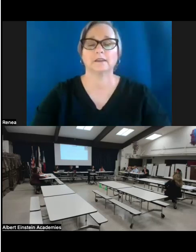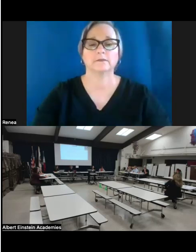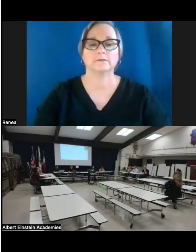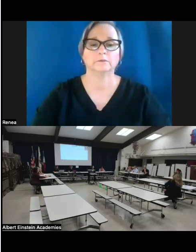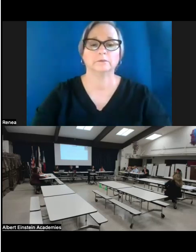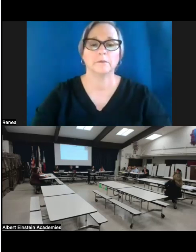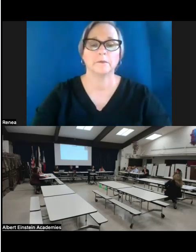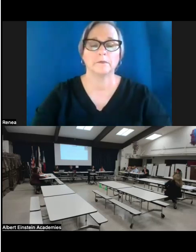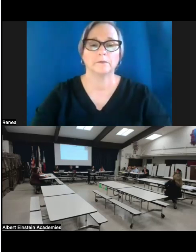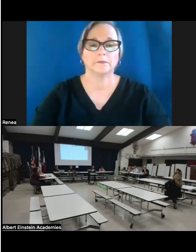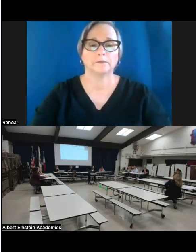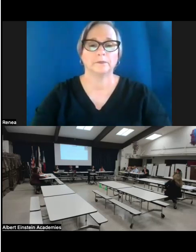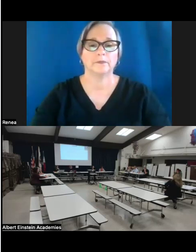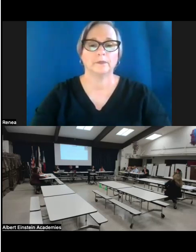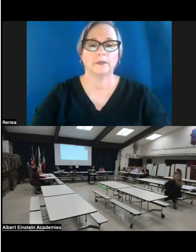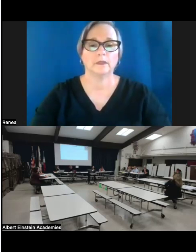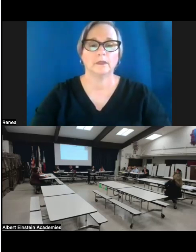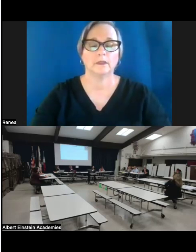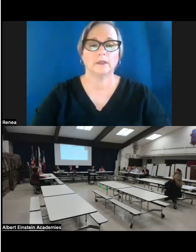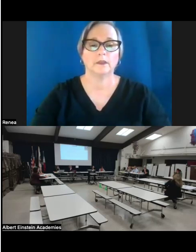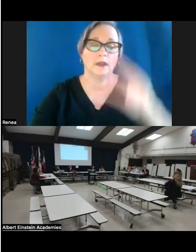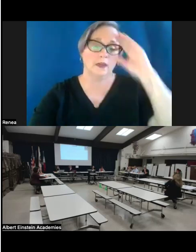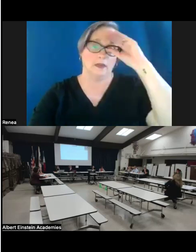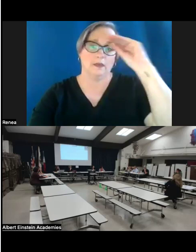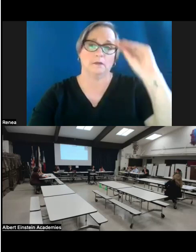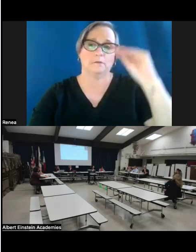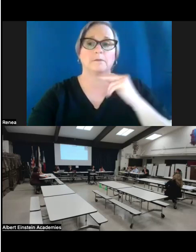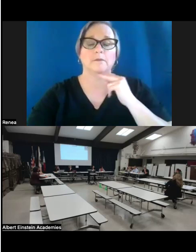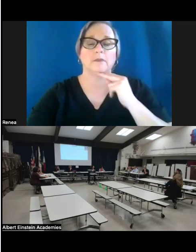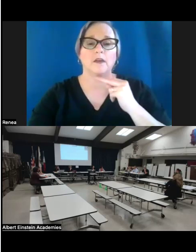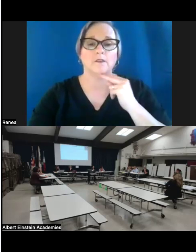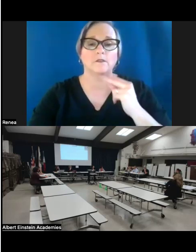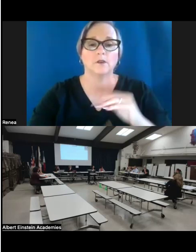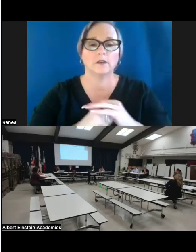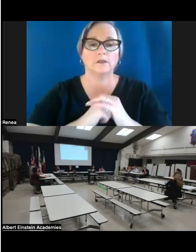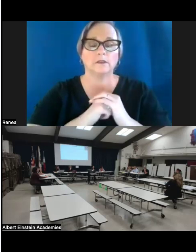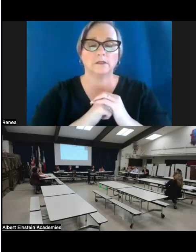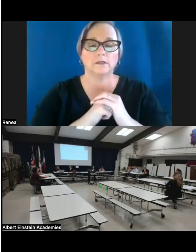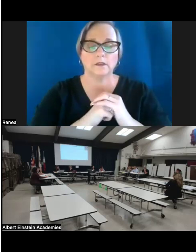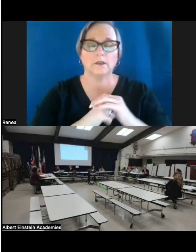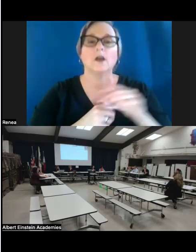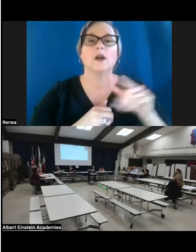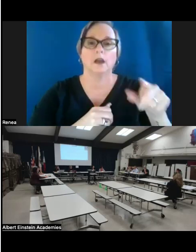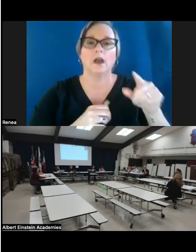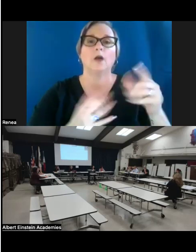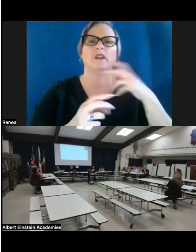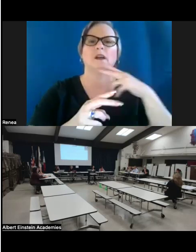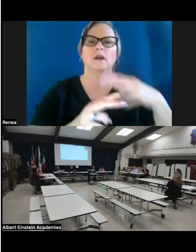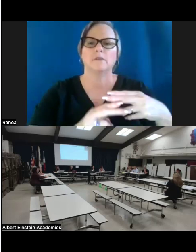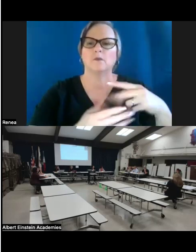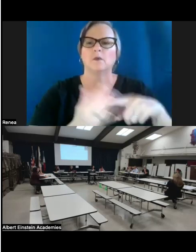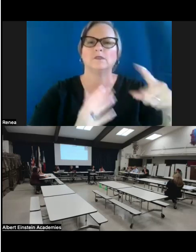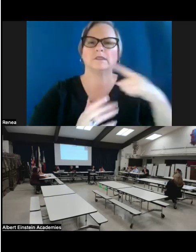So Sarah, let me kind of go. So Sarah, to piggyback on what you said about starting at zero and really putting in